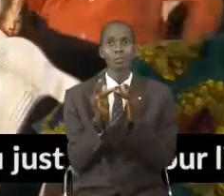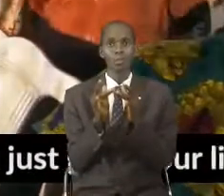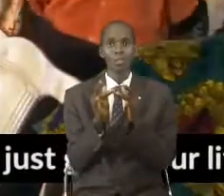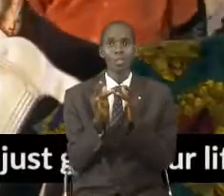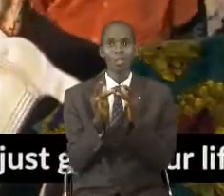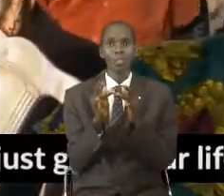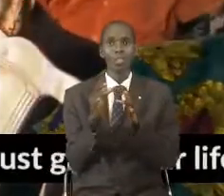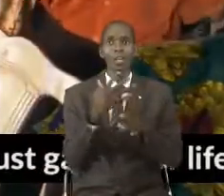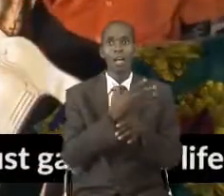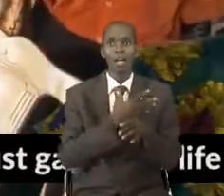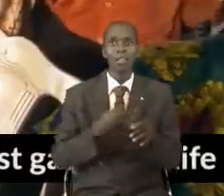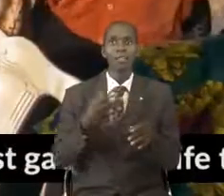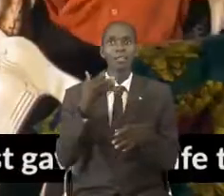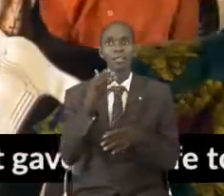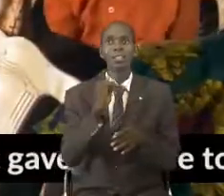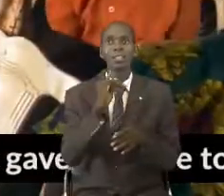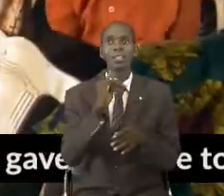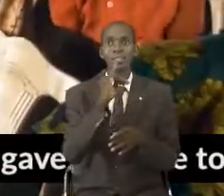7 a.m.